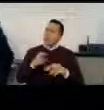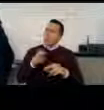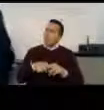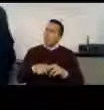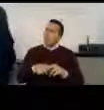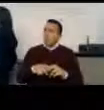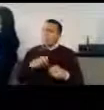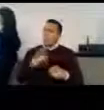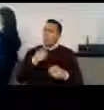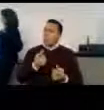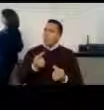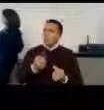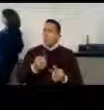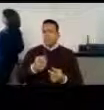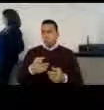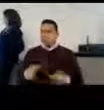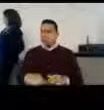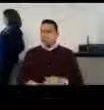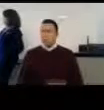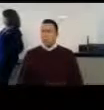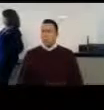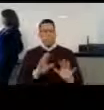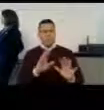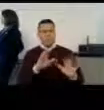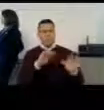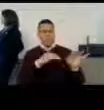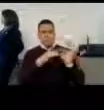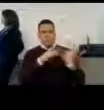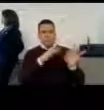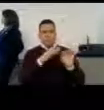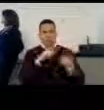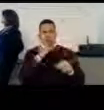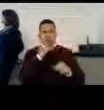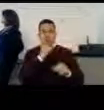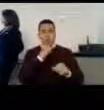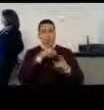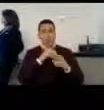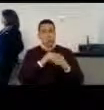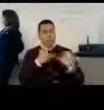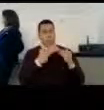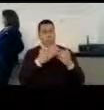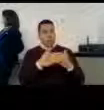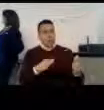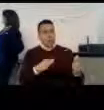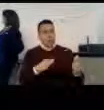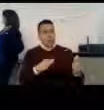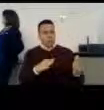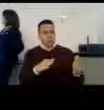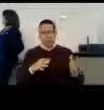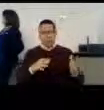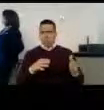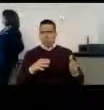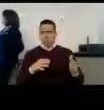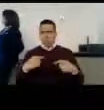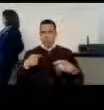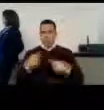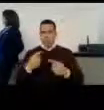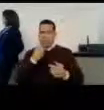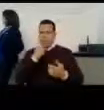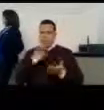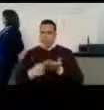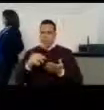able to identify how girls present within the classroom. That's not a conversation that we're